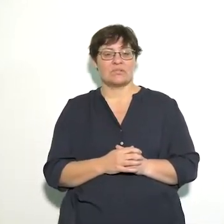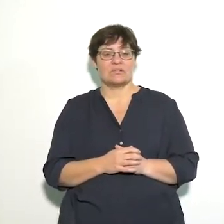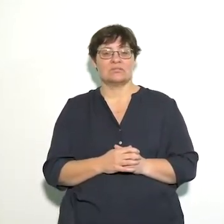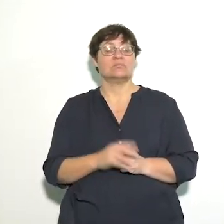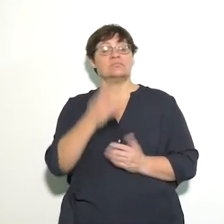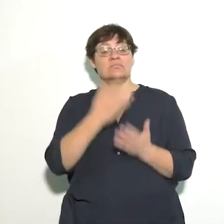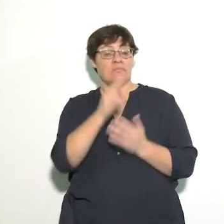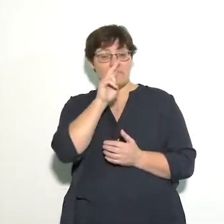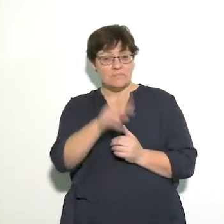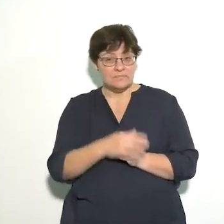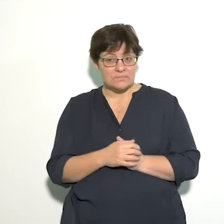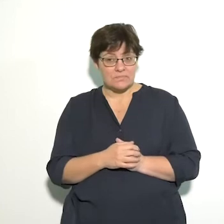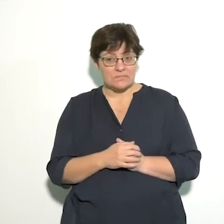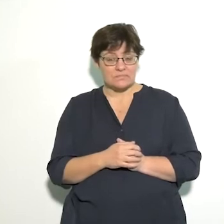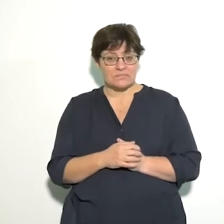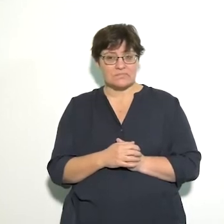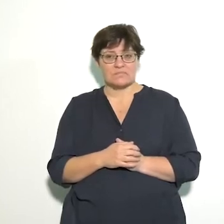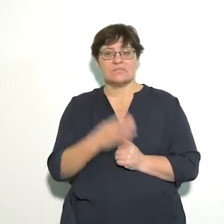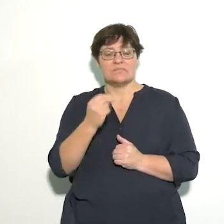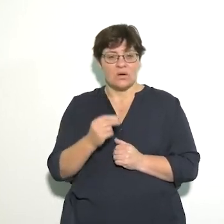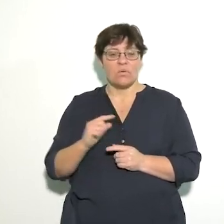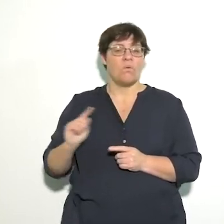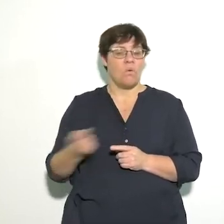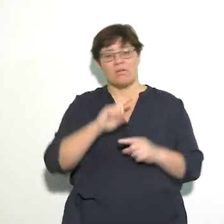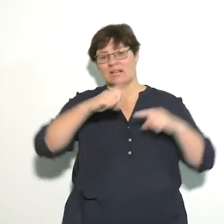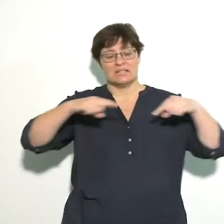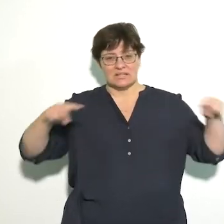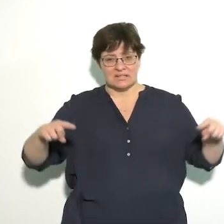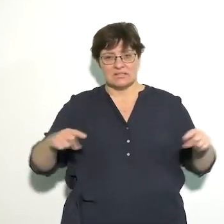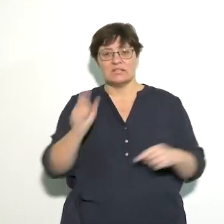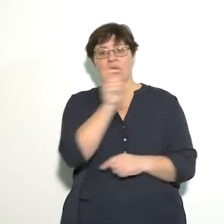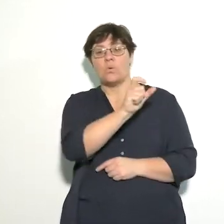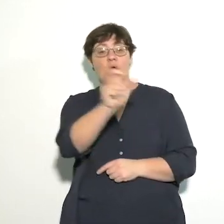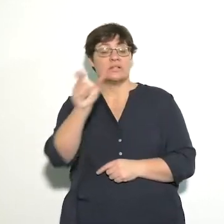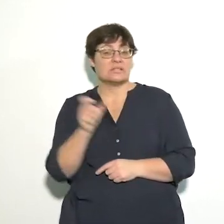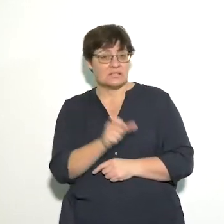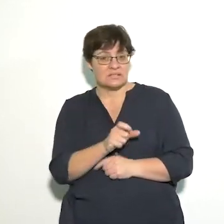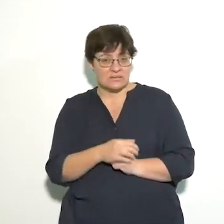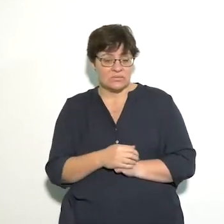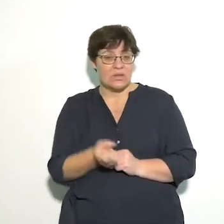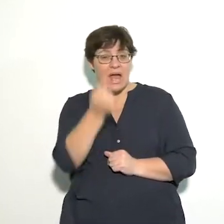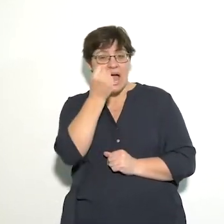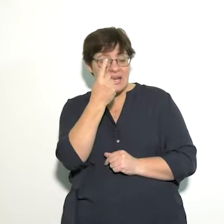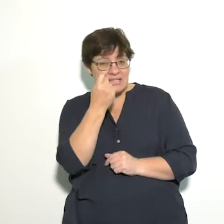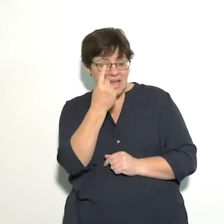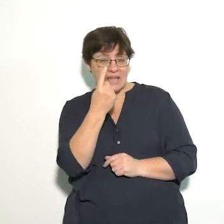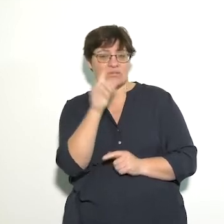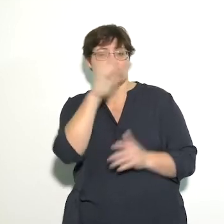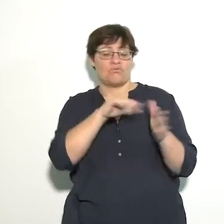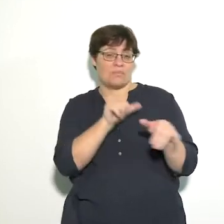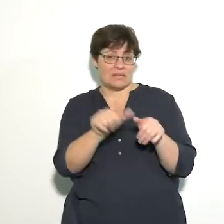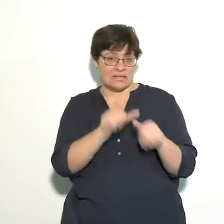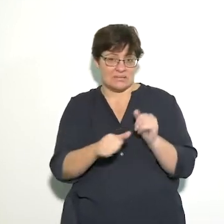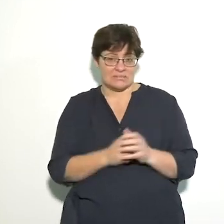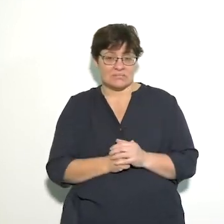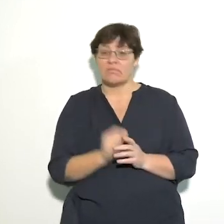flat so you can see. And now I've written all sorts of words that help me understand the story better. The